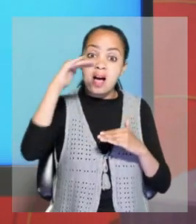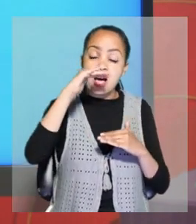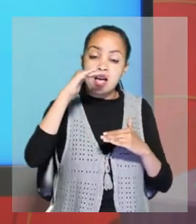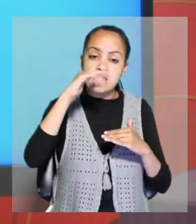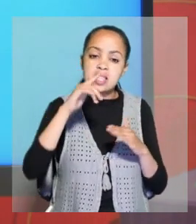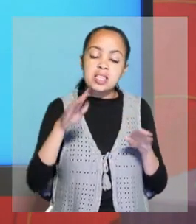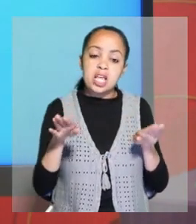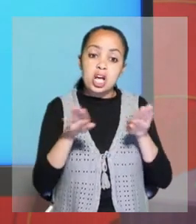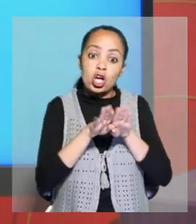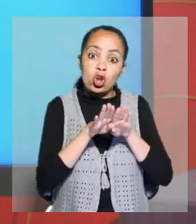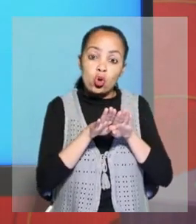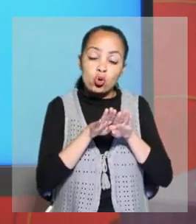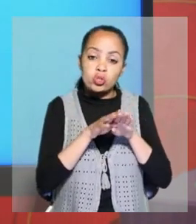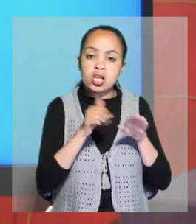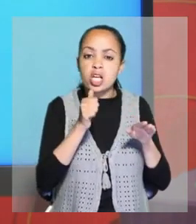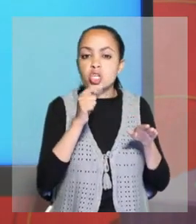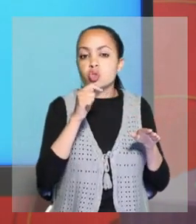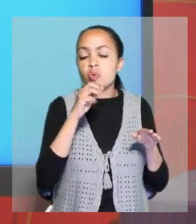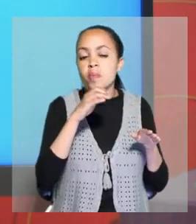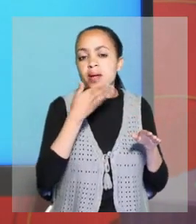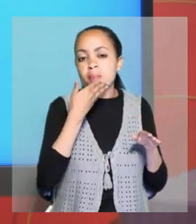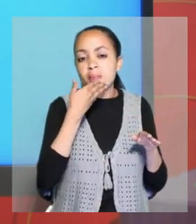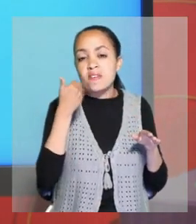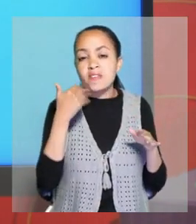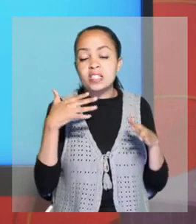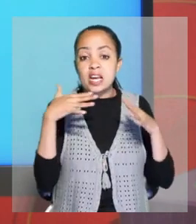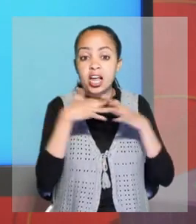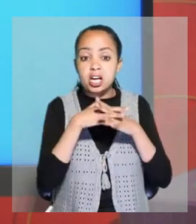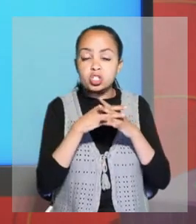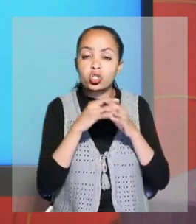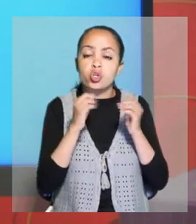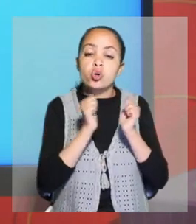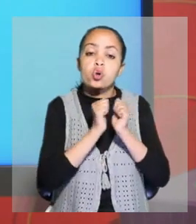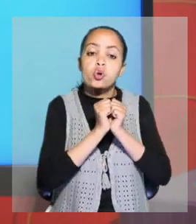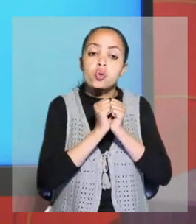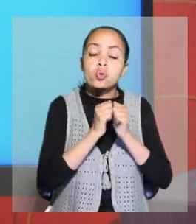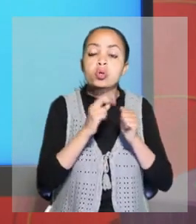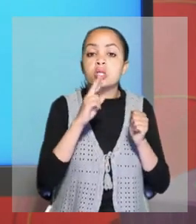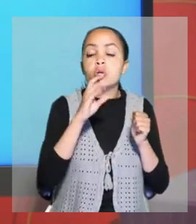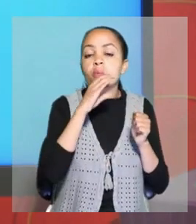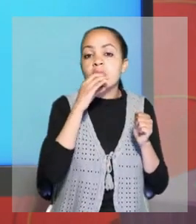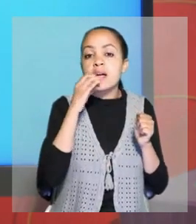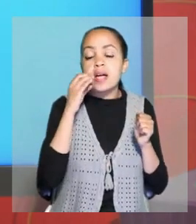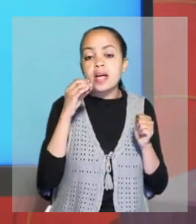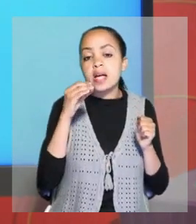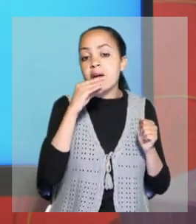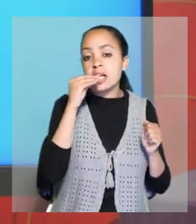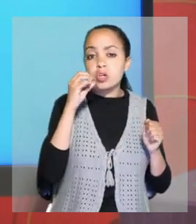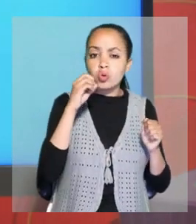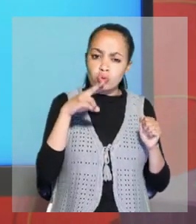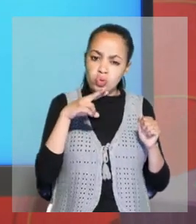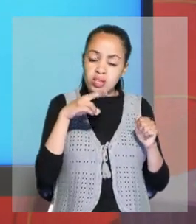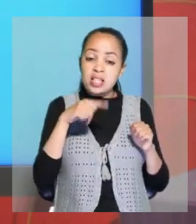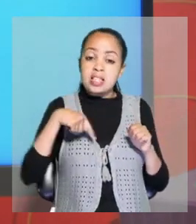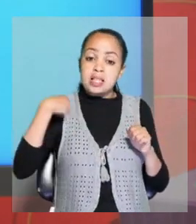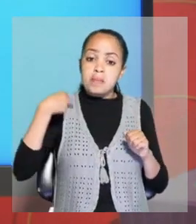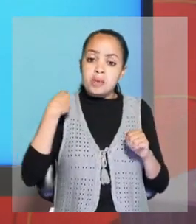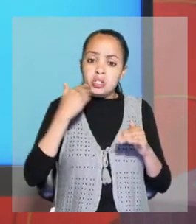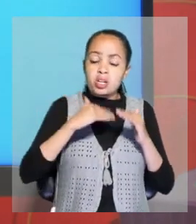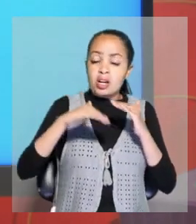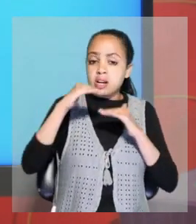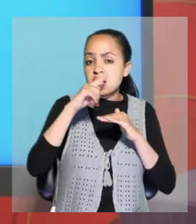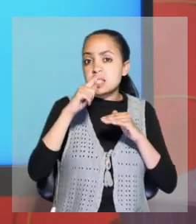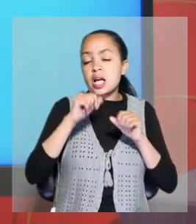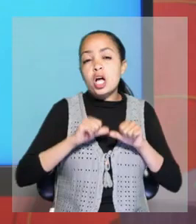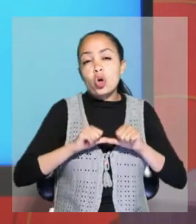they close their stomata and they prefer a reaction between ribulose biphosphate and oxygen. But here, if the temperature high, they